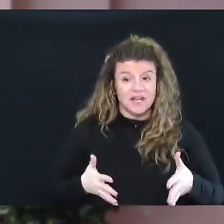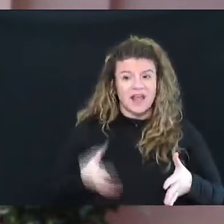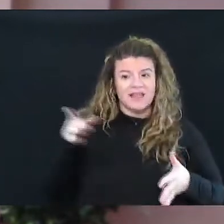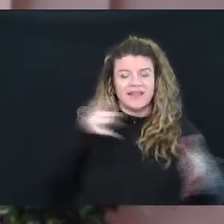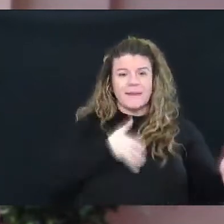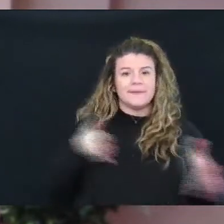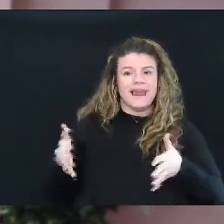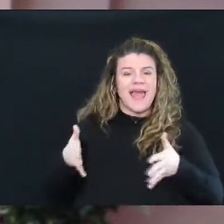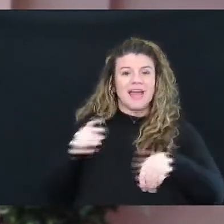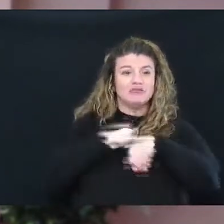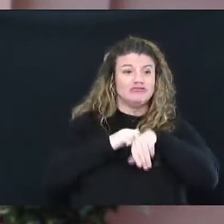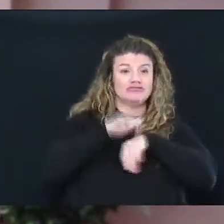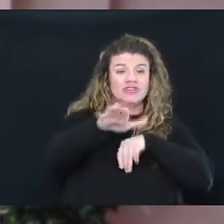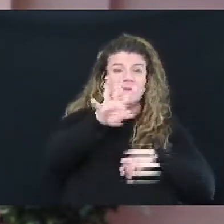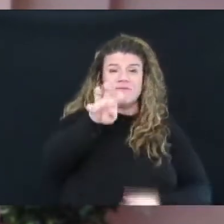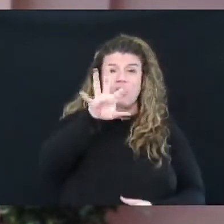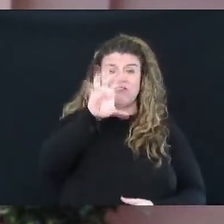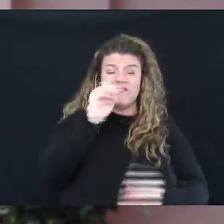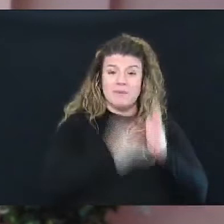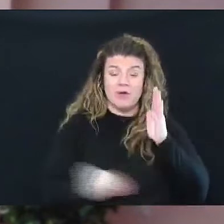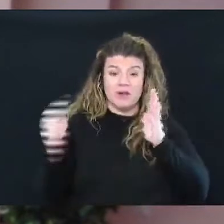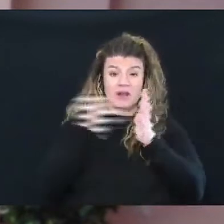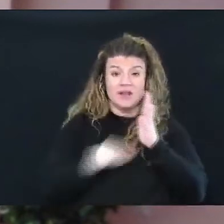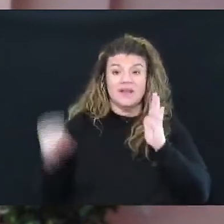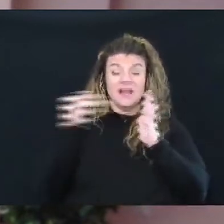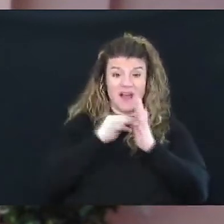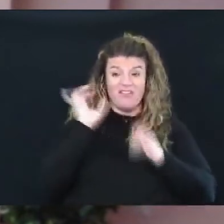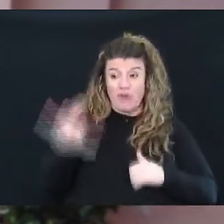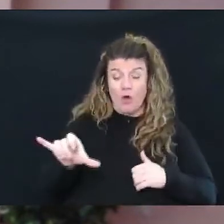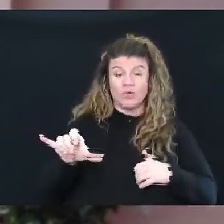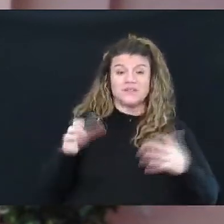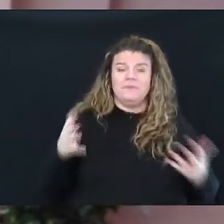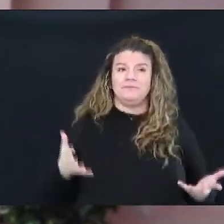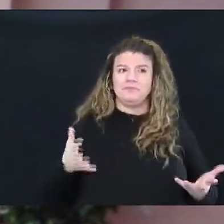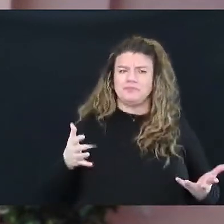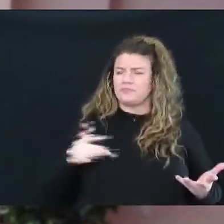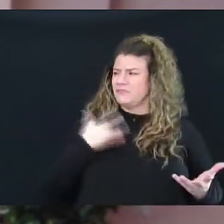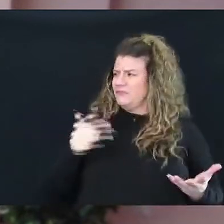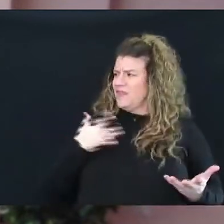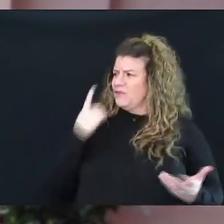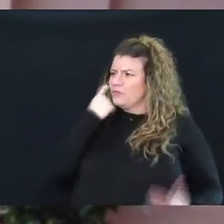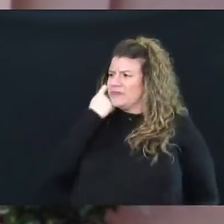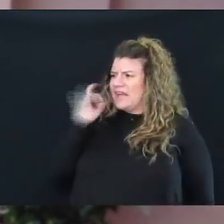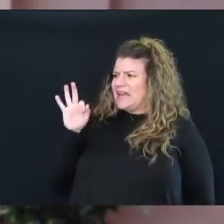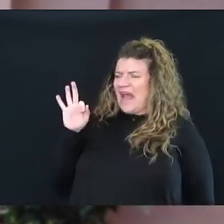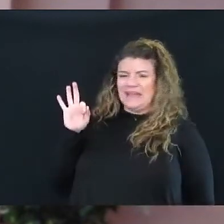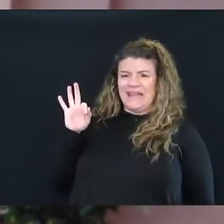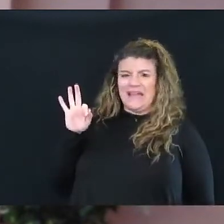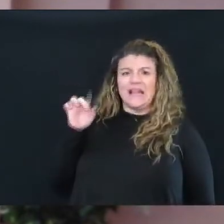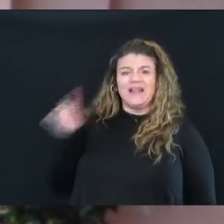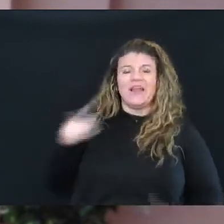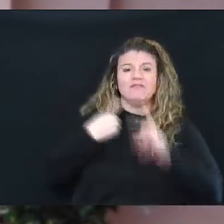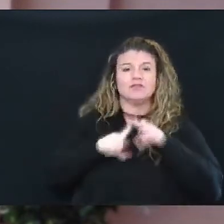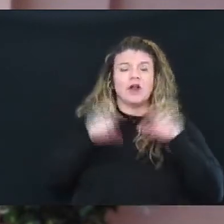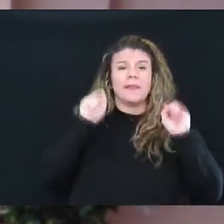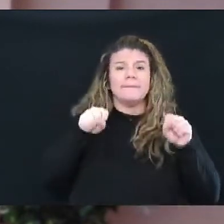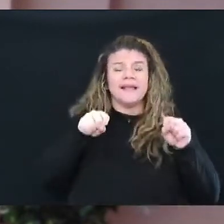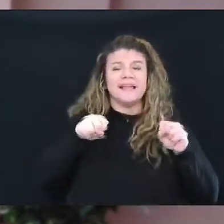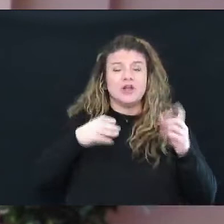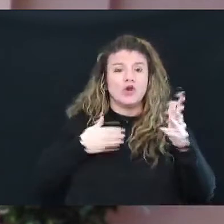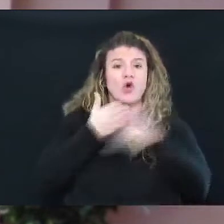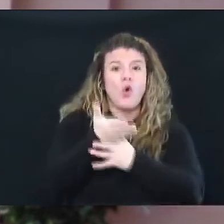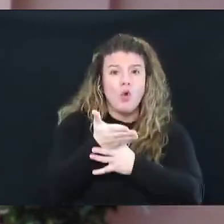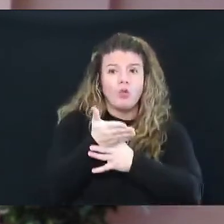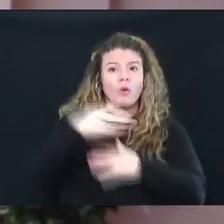to ship out 450 million of those. And just, I think on the 19th is starting the ability to go through